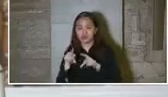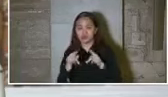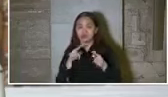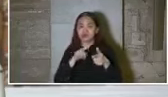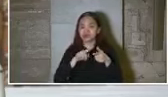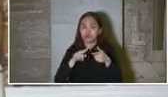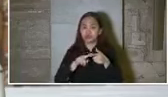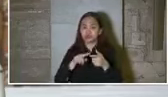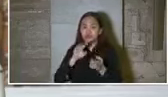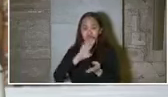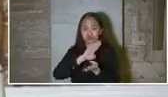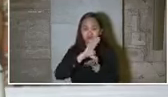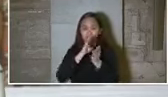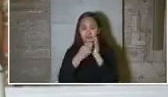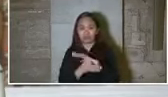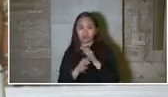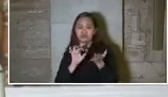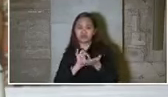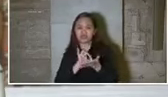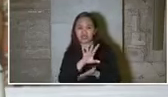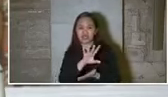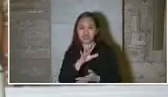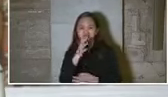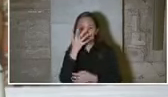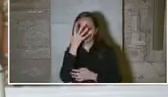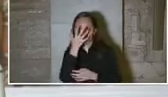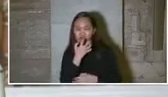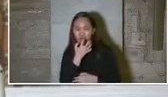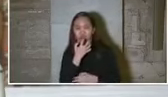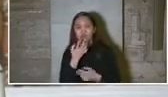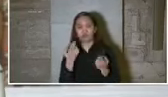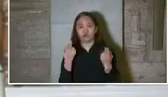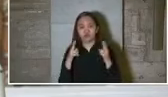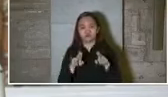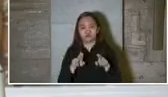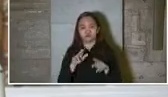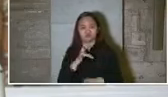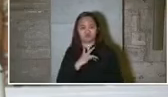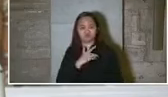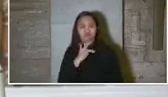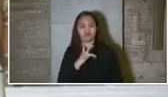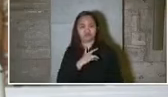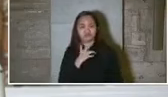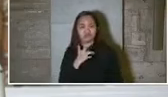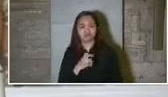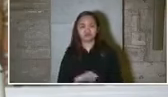hate and anger sets in yourself.